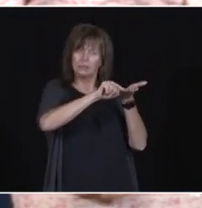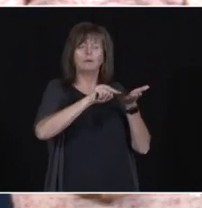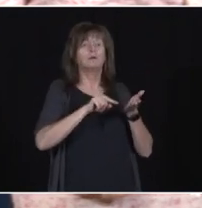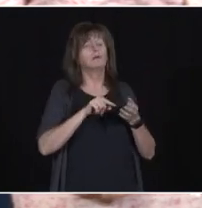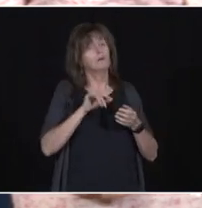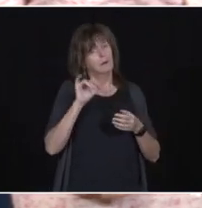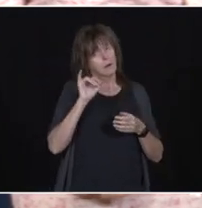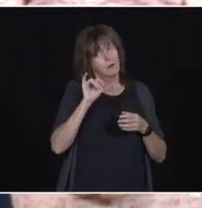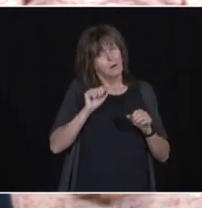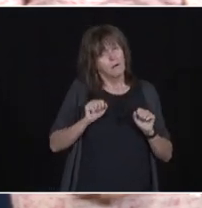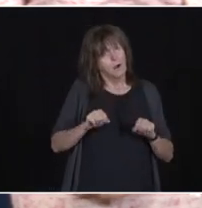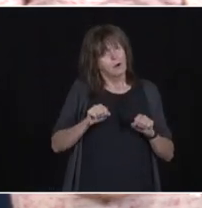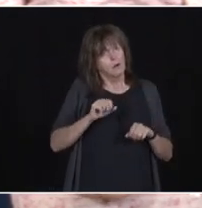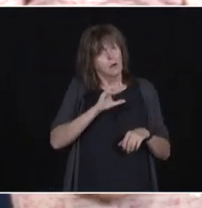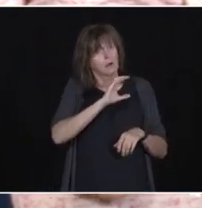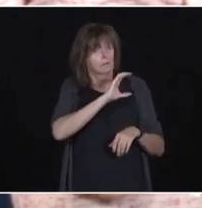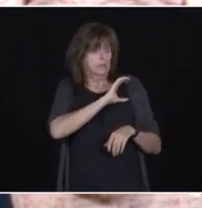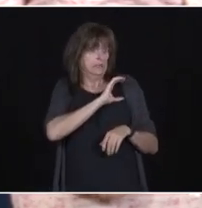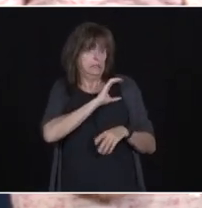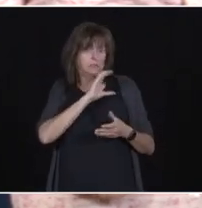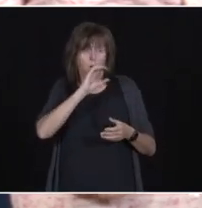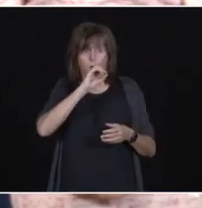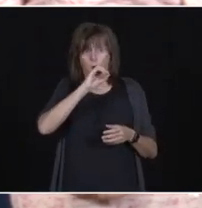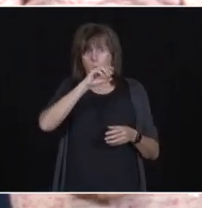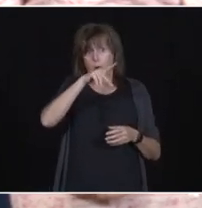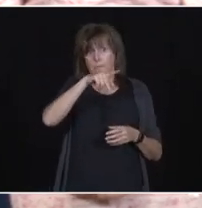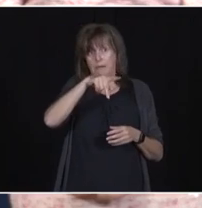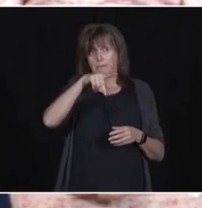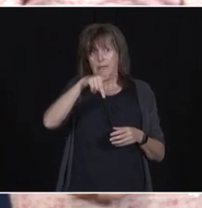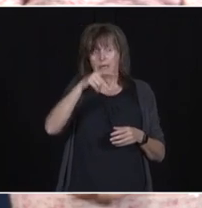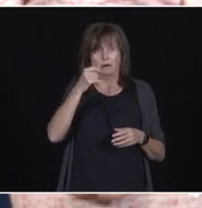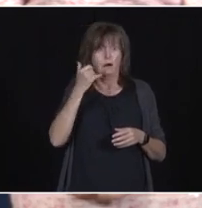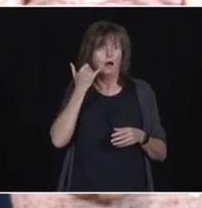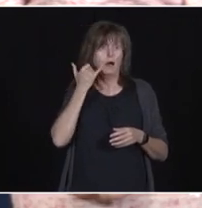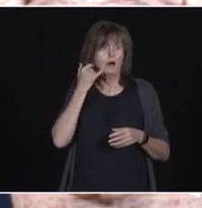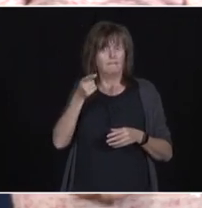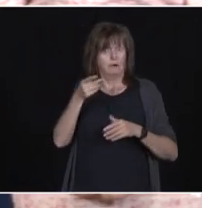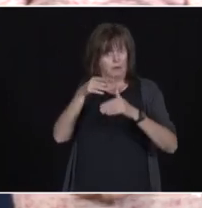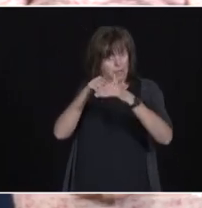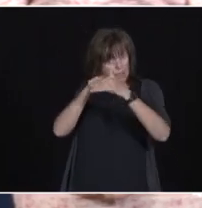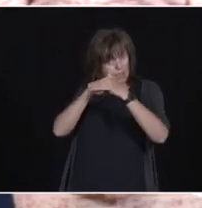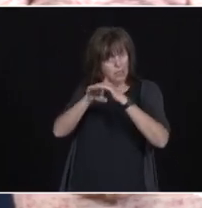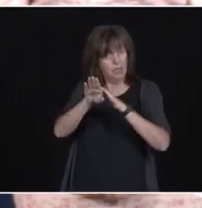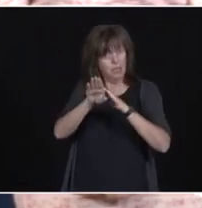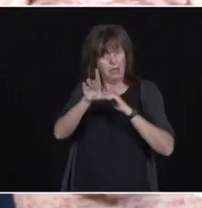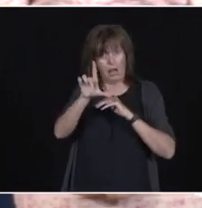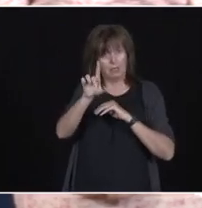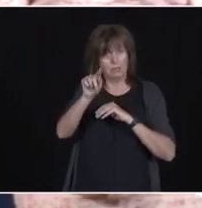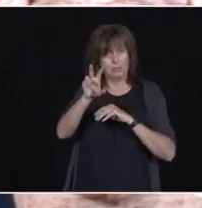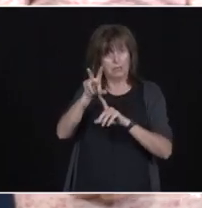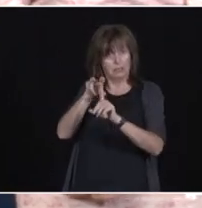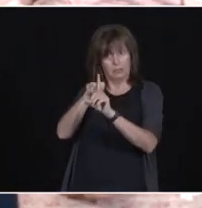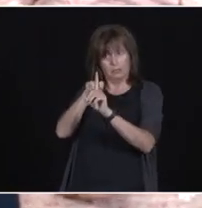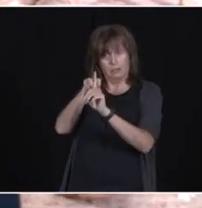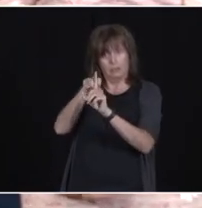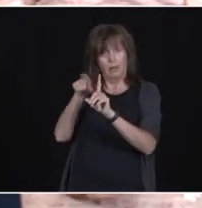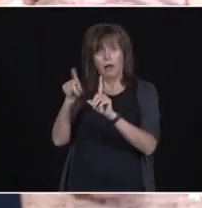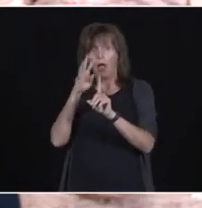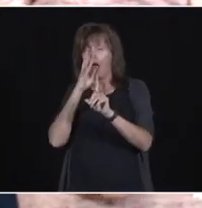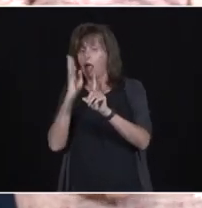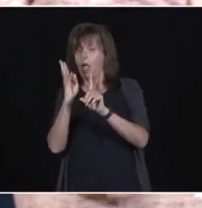And if they find there's been neglect, then they should be charged. It's as simple as that. But I'll pass this over to the Minister.